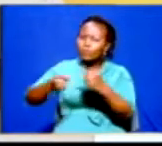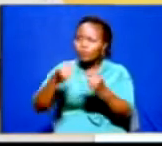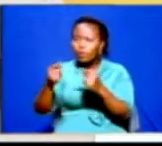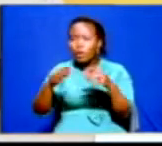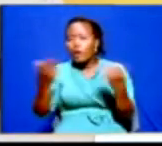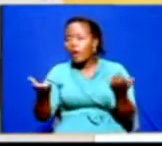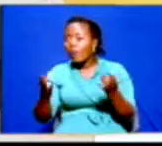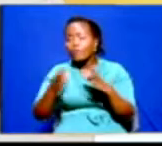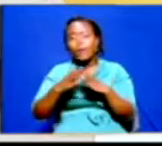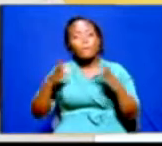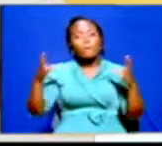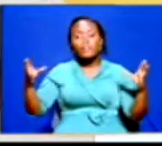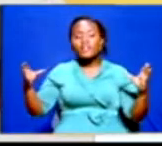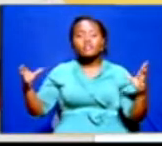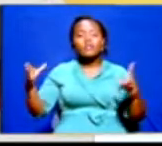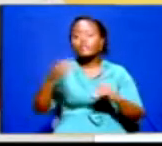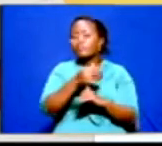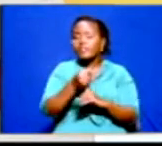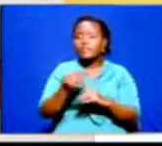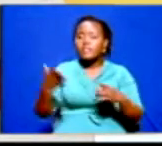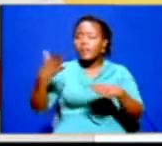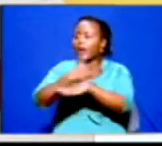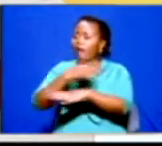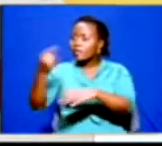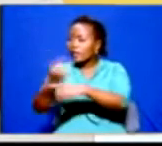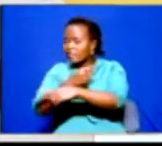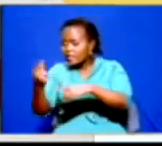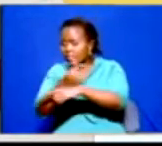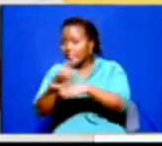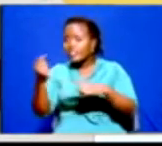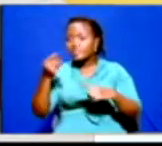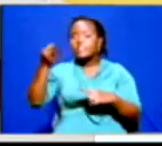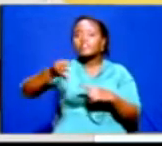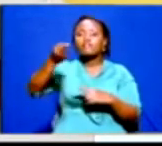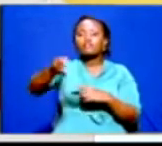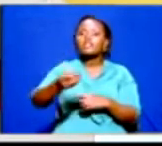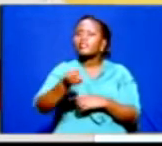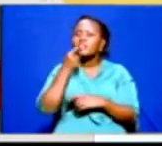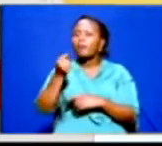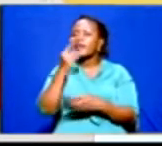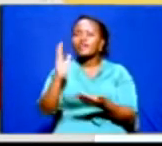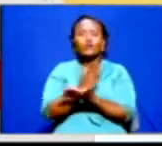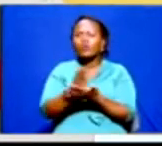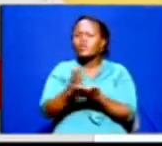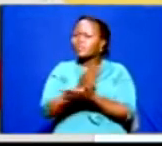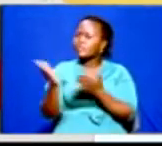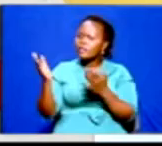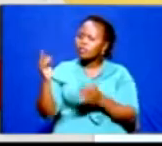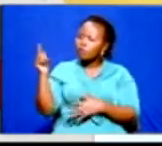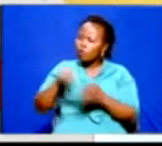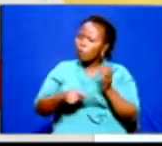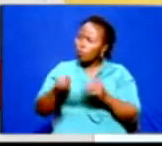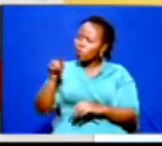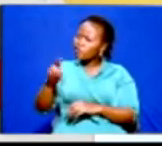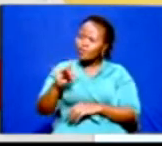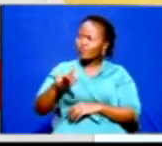terms of the kind of training we give the future workforce in the medical sector? What is it that you feel is actually a step in the